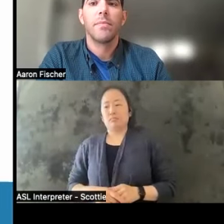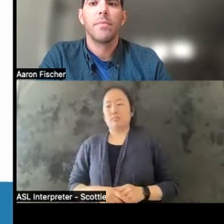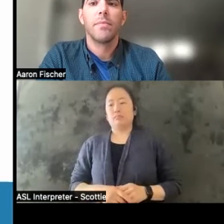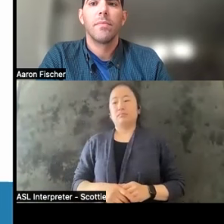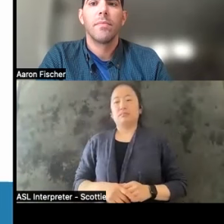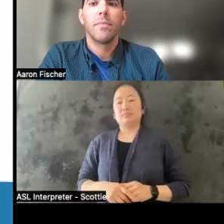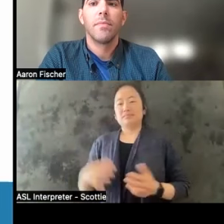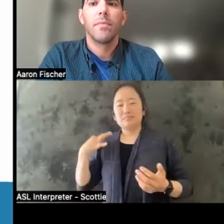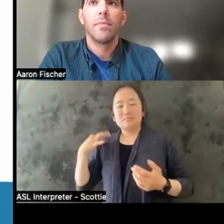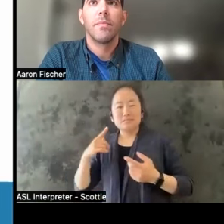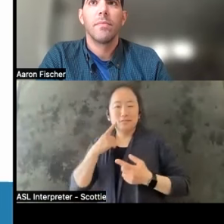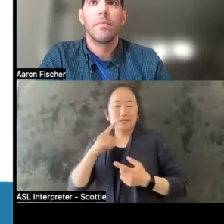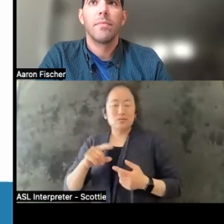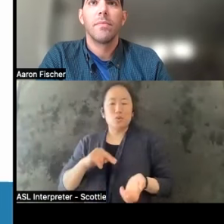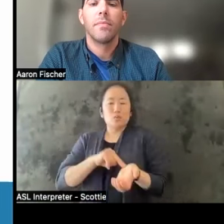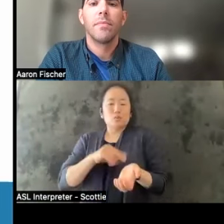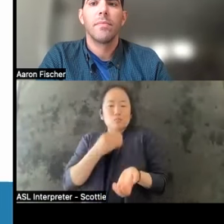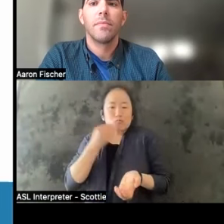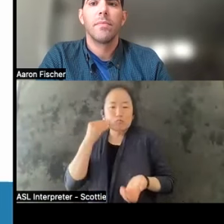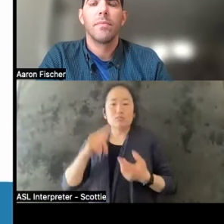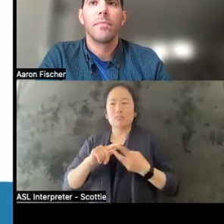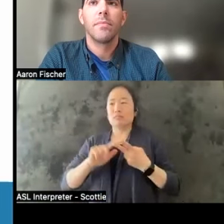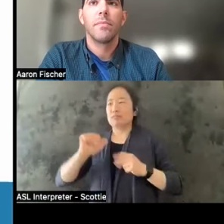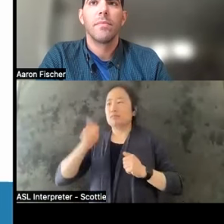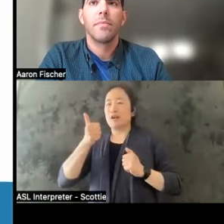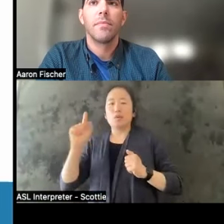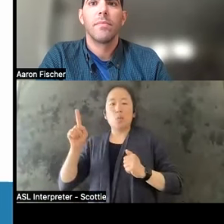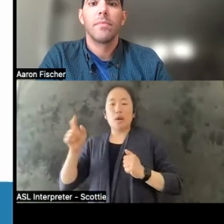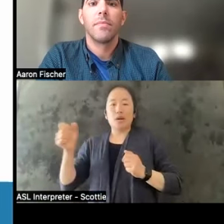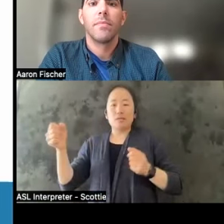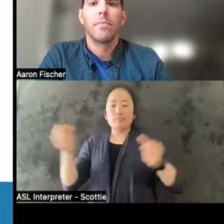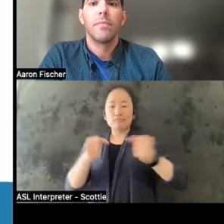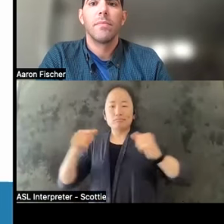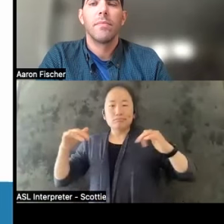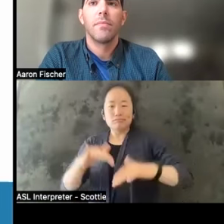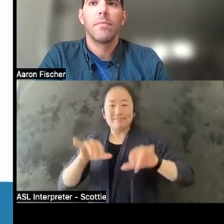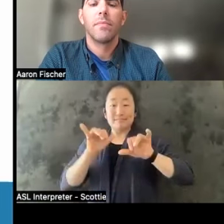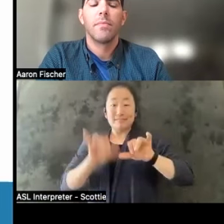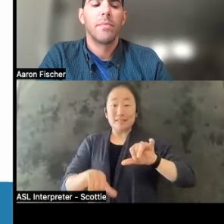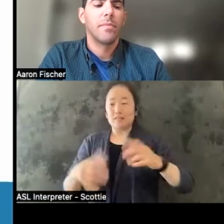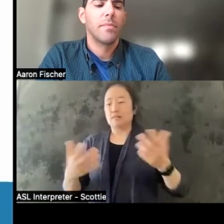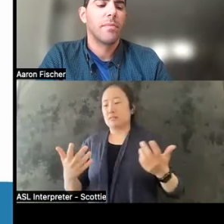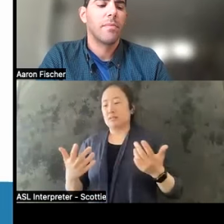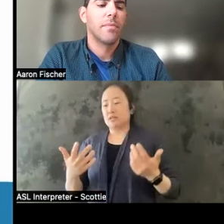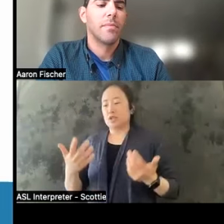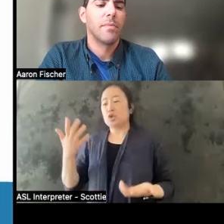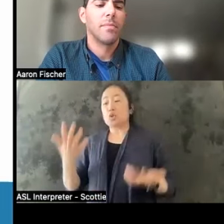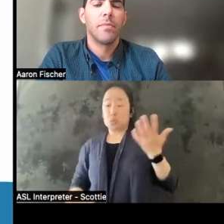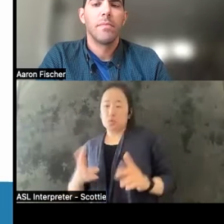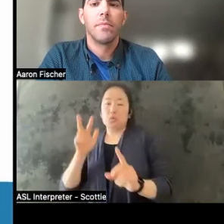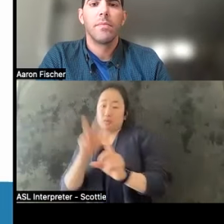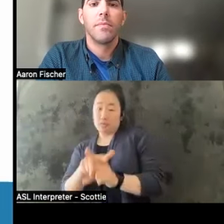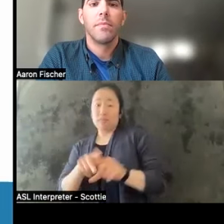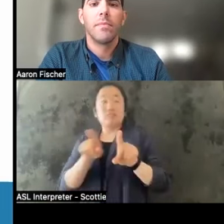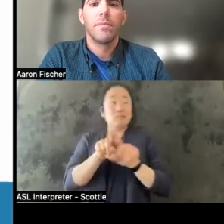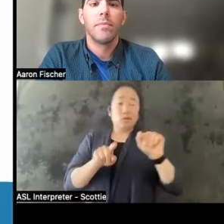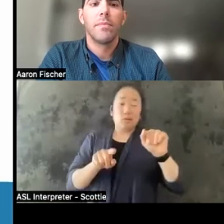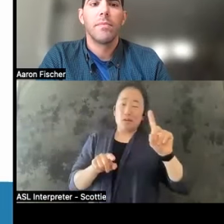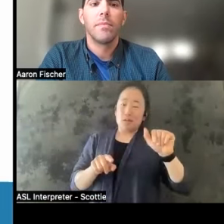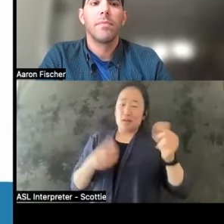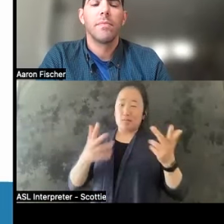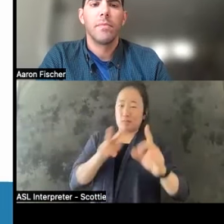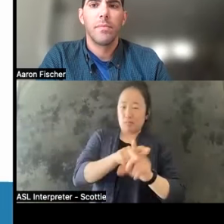nursing homes and other congregate facilities like that, or it may apply, as may the ADA. So again, these are the